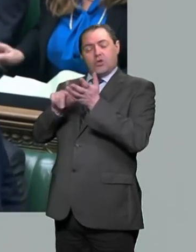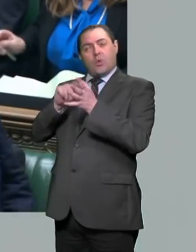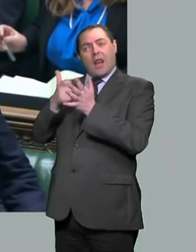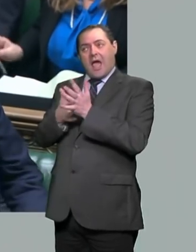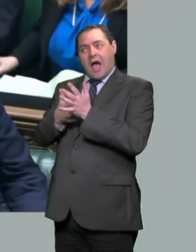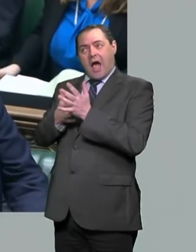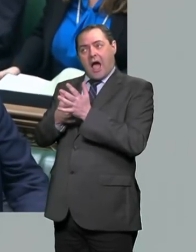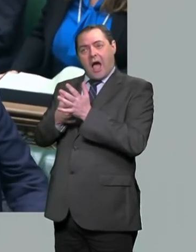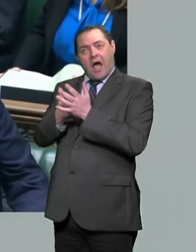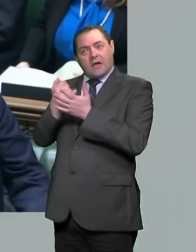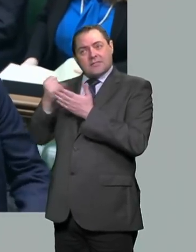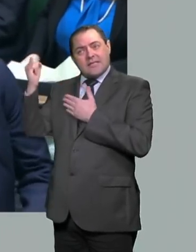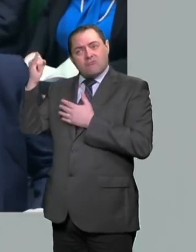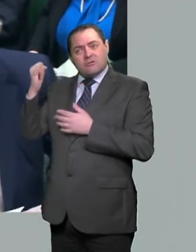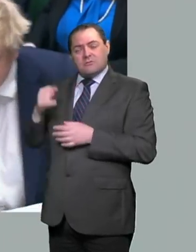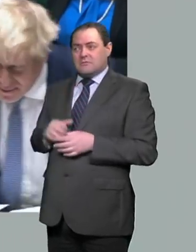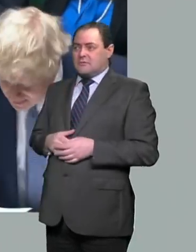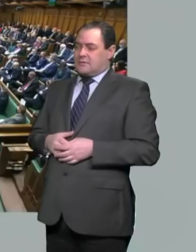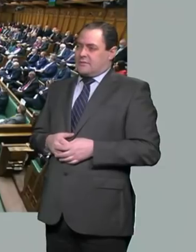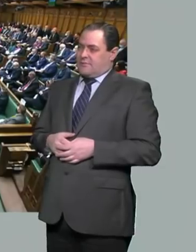rid of our nuclear deterrent altogether.